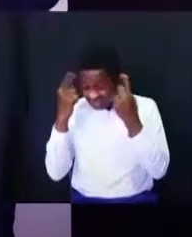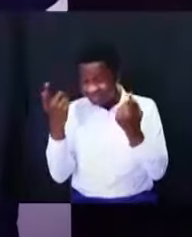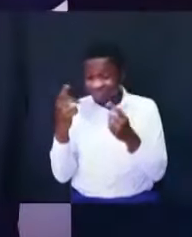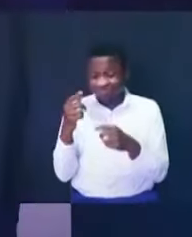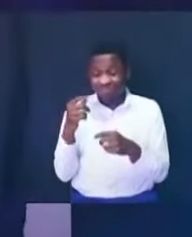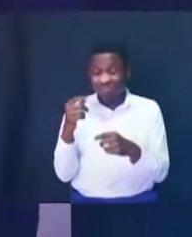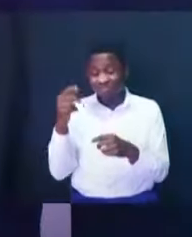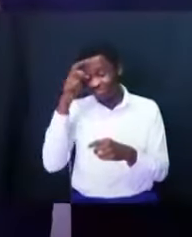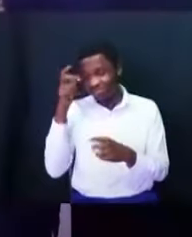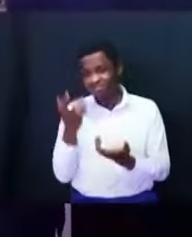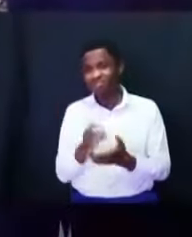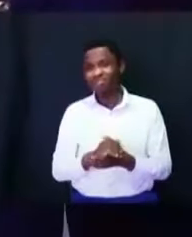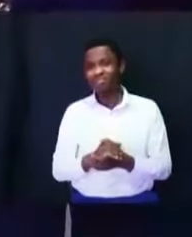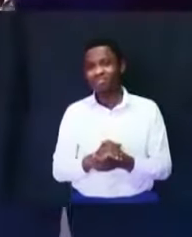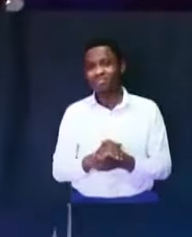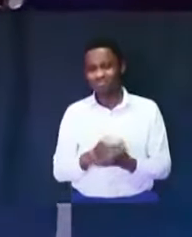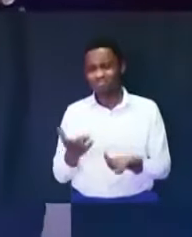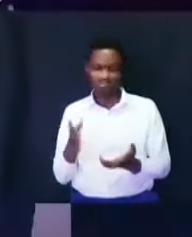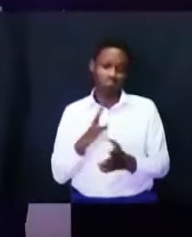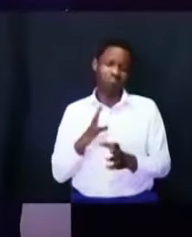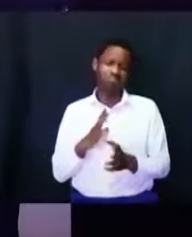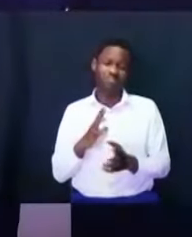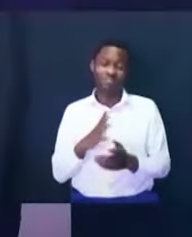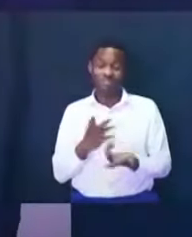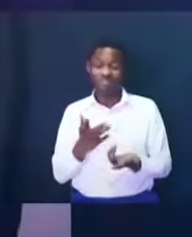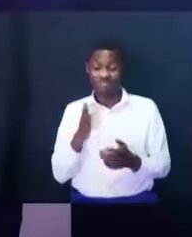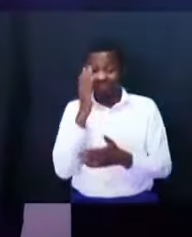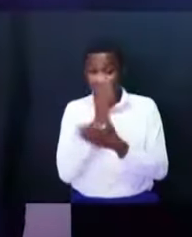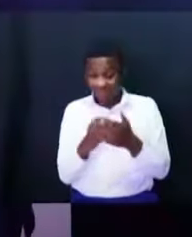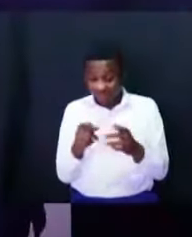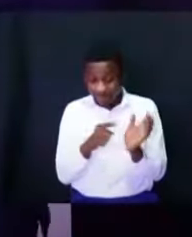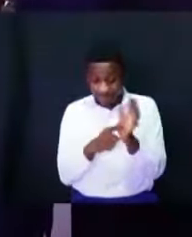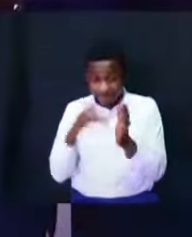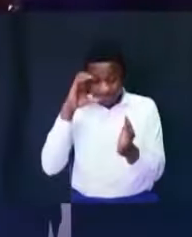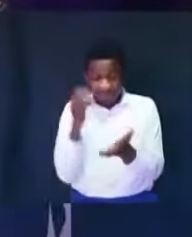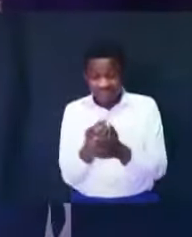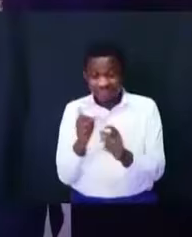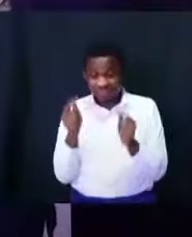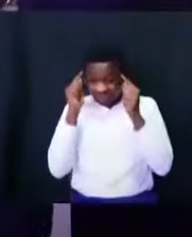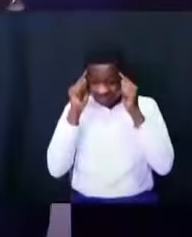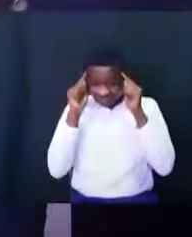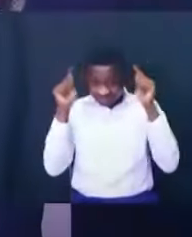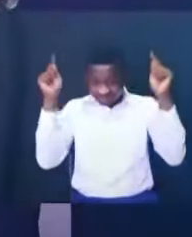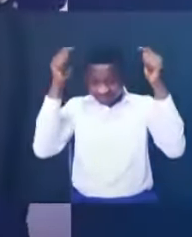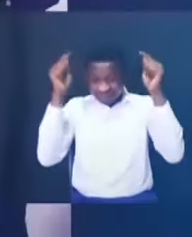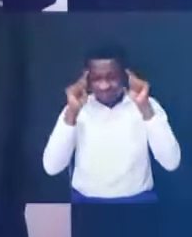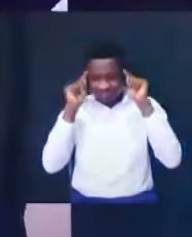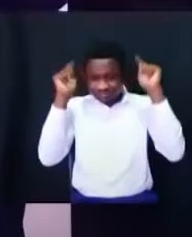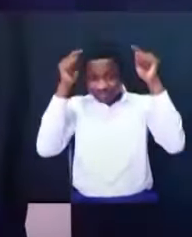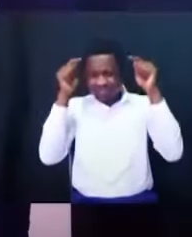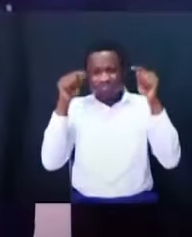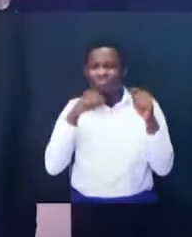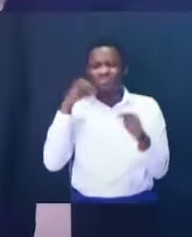be then that would have been okay but many people when Satan appear they like to marry